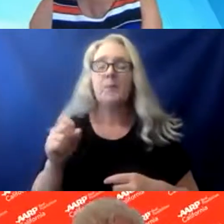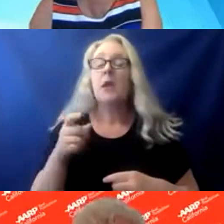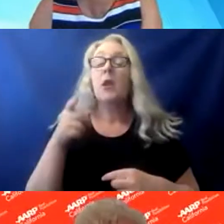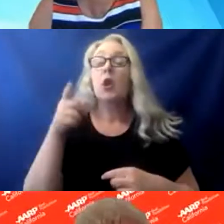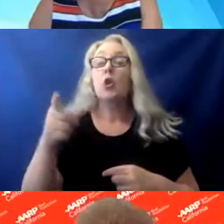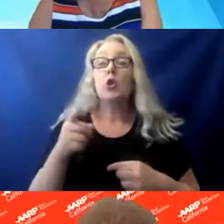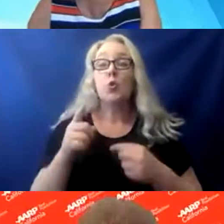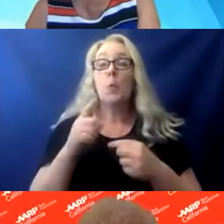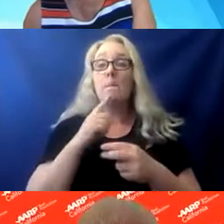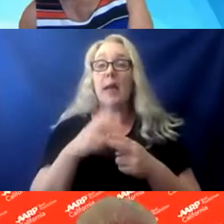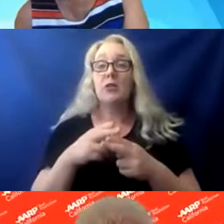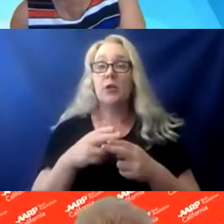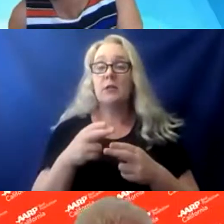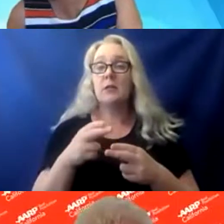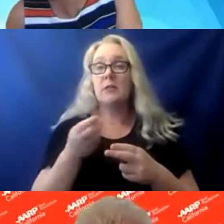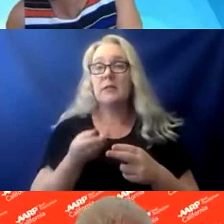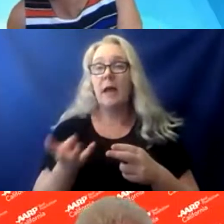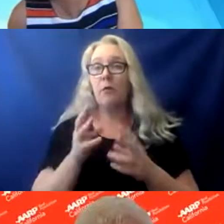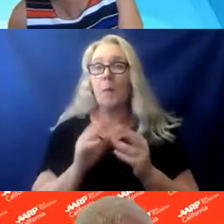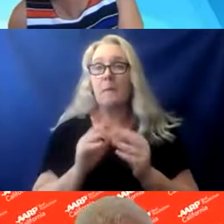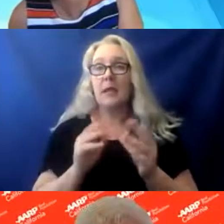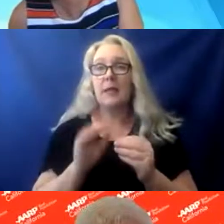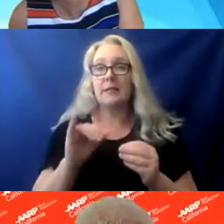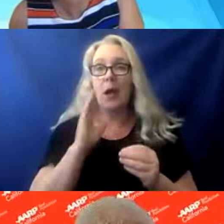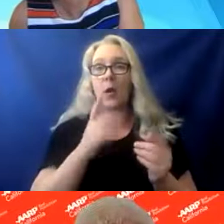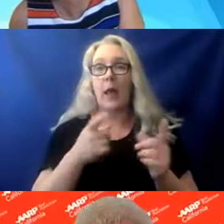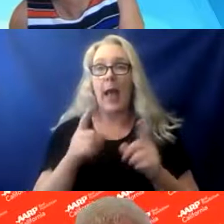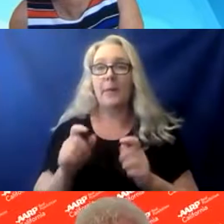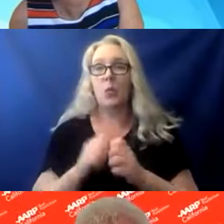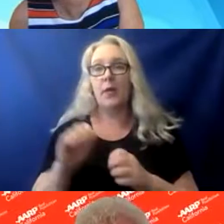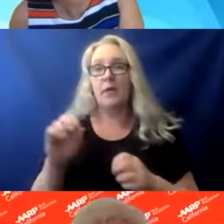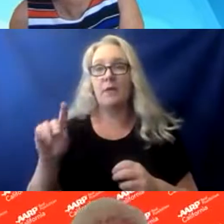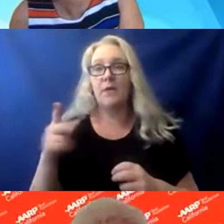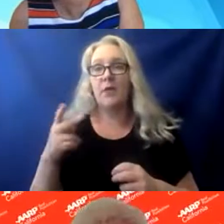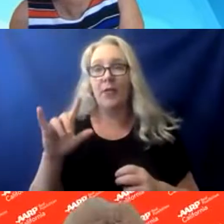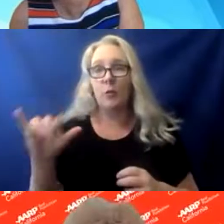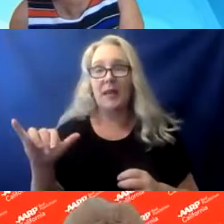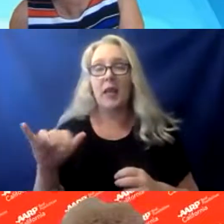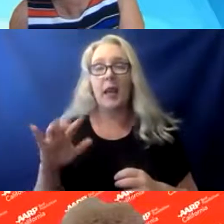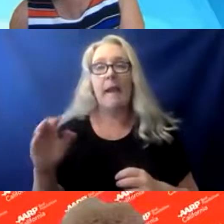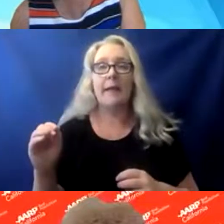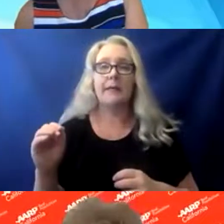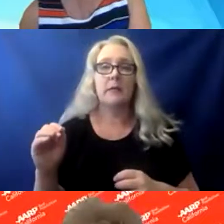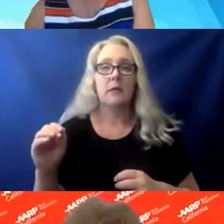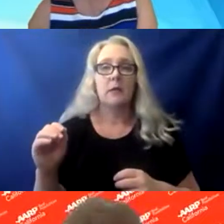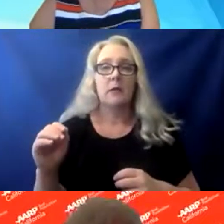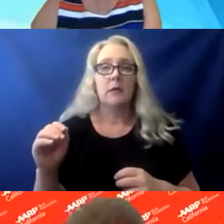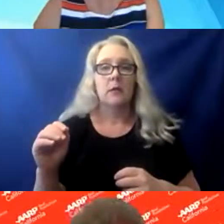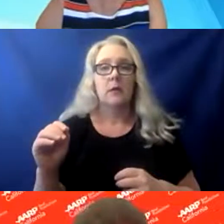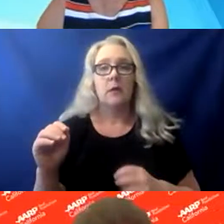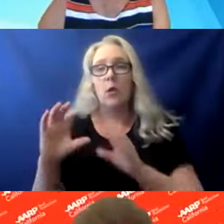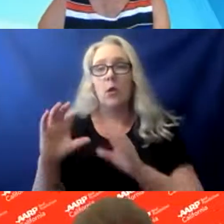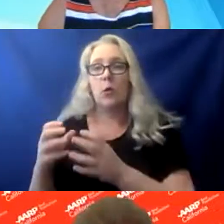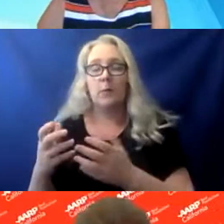a number of meetings that are going to be taking place with Philanthropy, with a group interested in